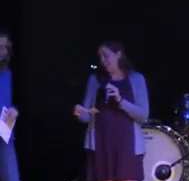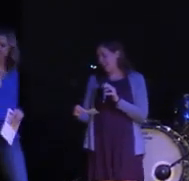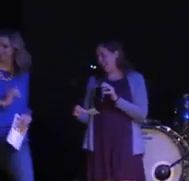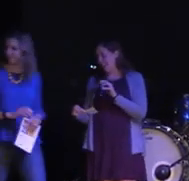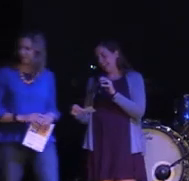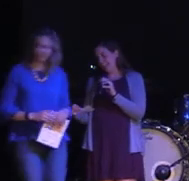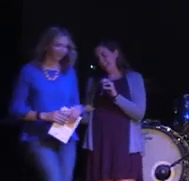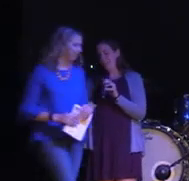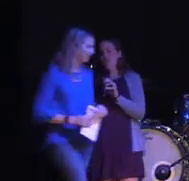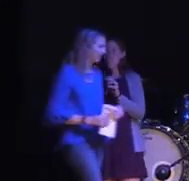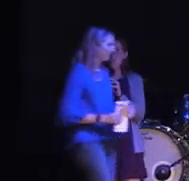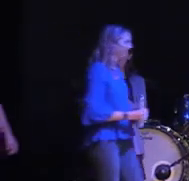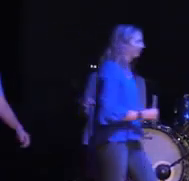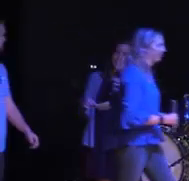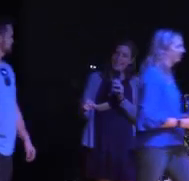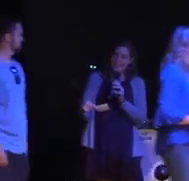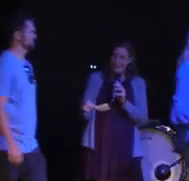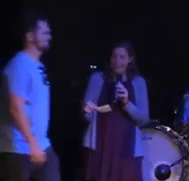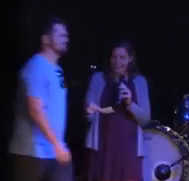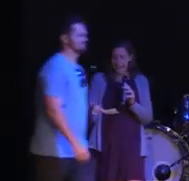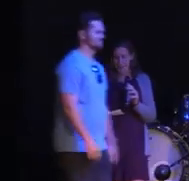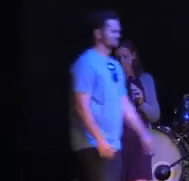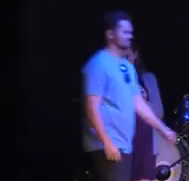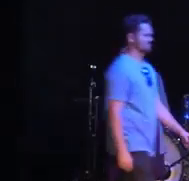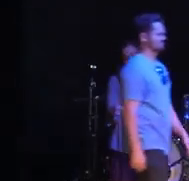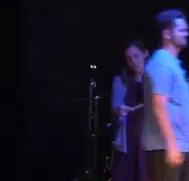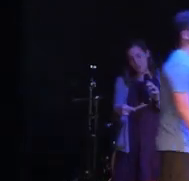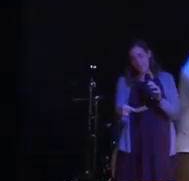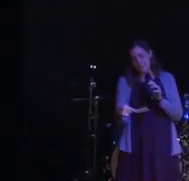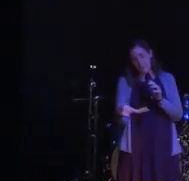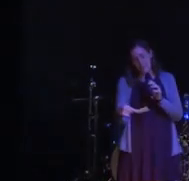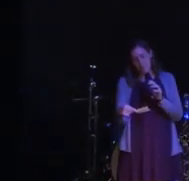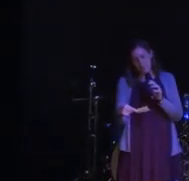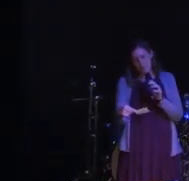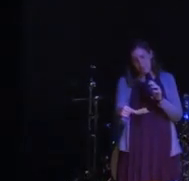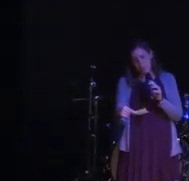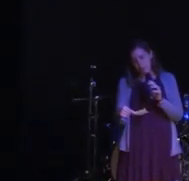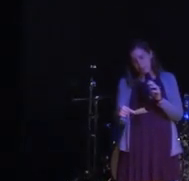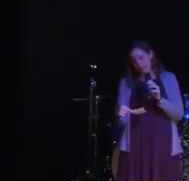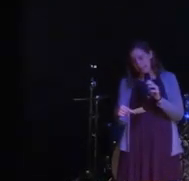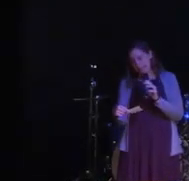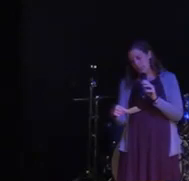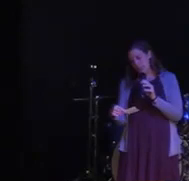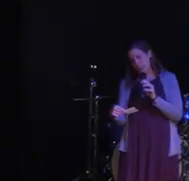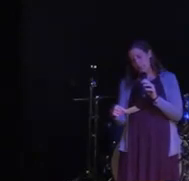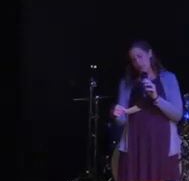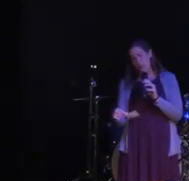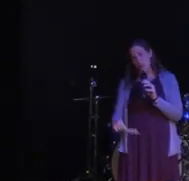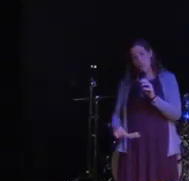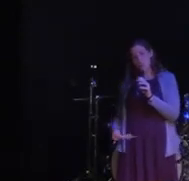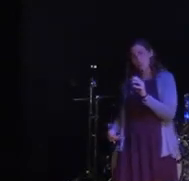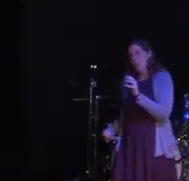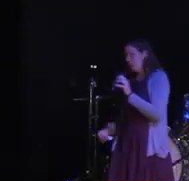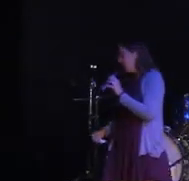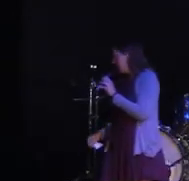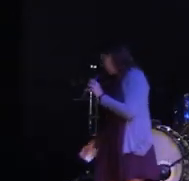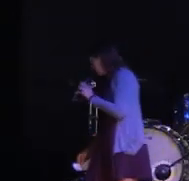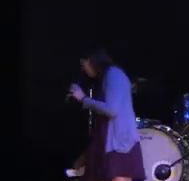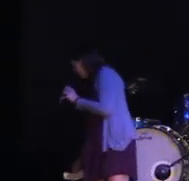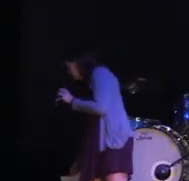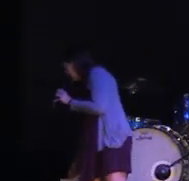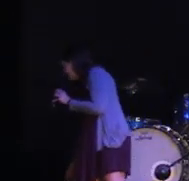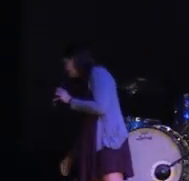And Karina II is also in season at the kennels. She is the second puppy raised by Bailey and Jackson Parks of